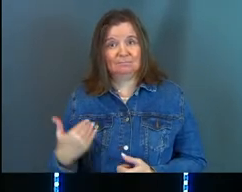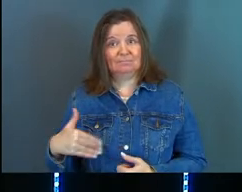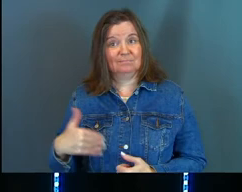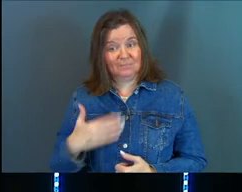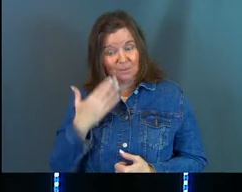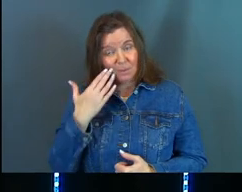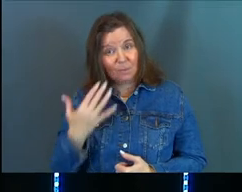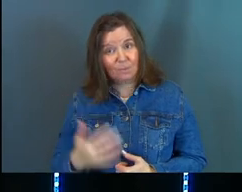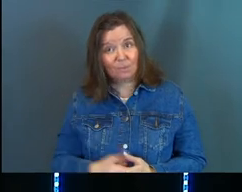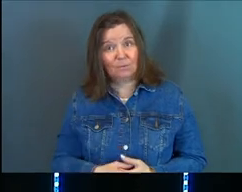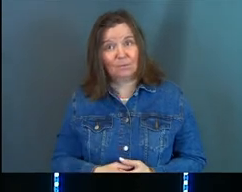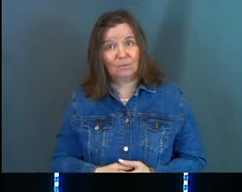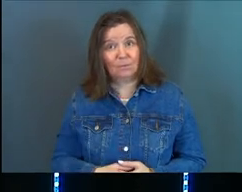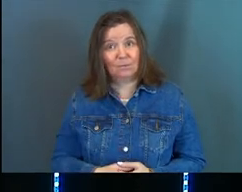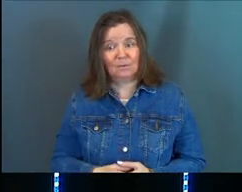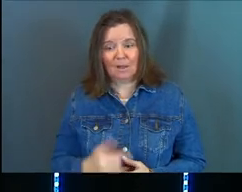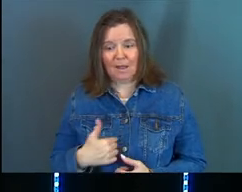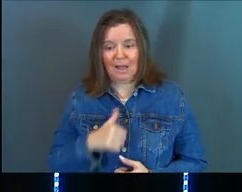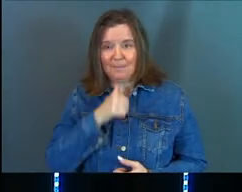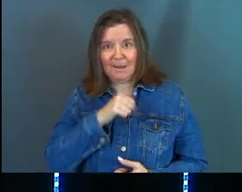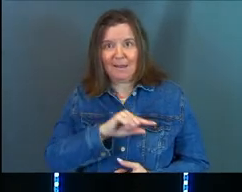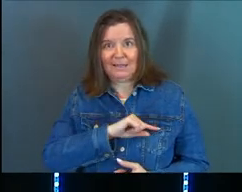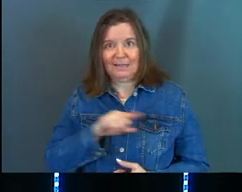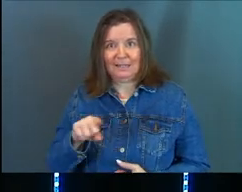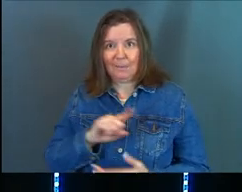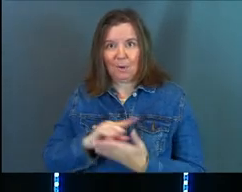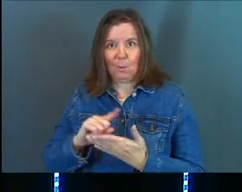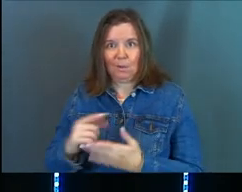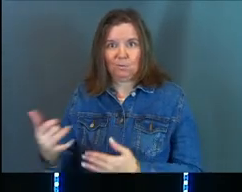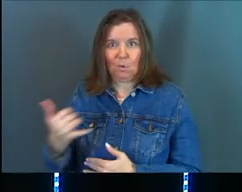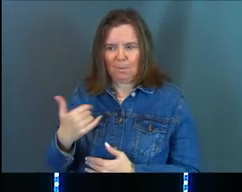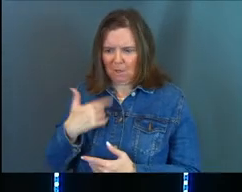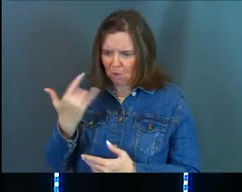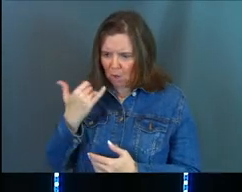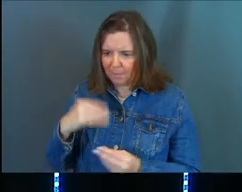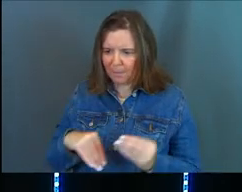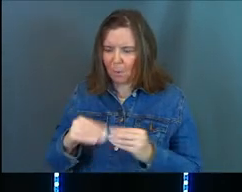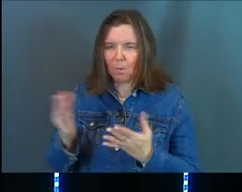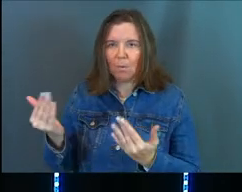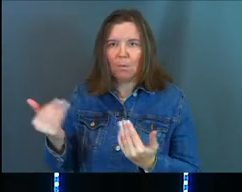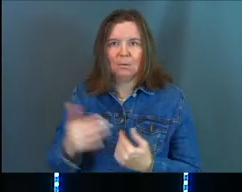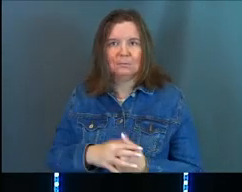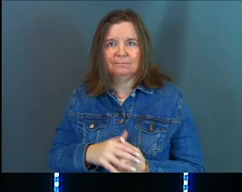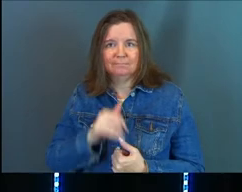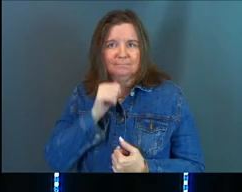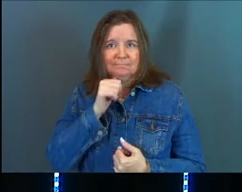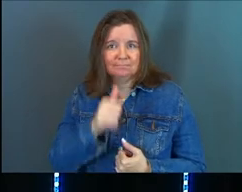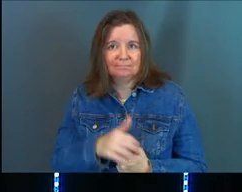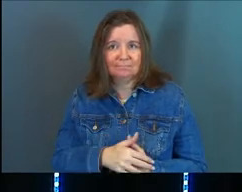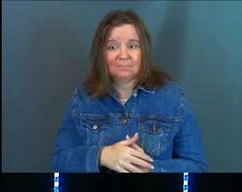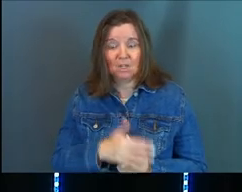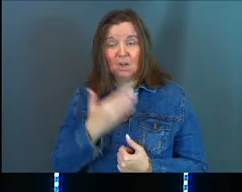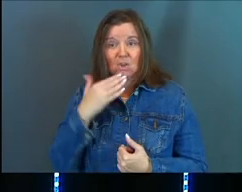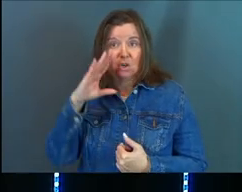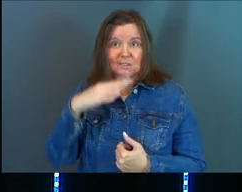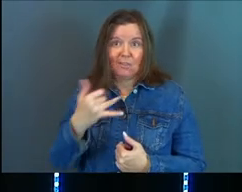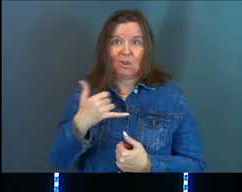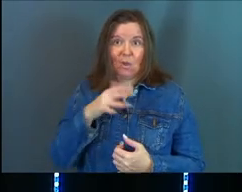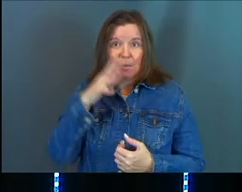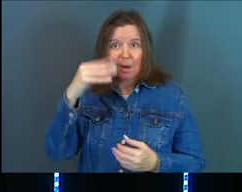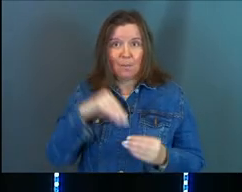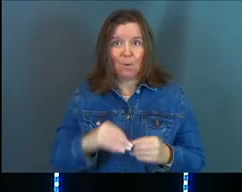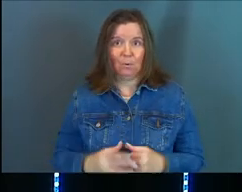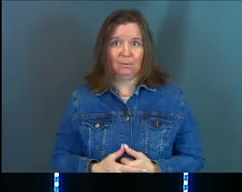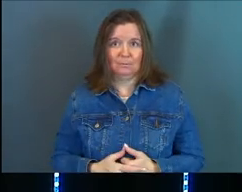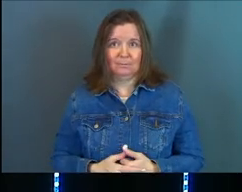You know? I'm not guilting him on a weekly basis. Why don't you call me more? You know, good sons, they call their parents